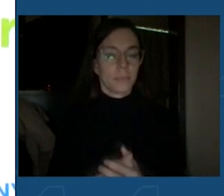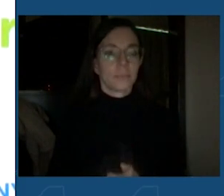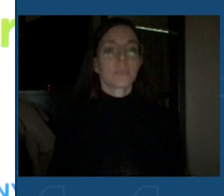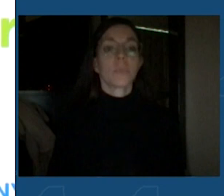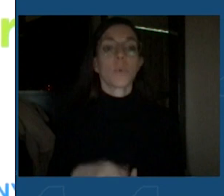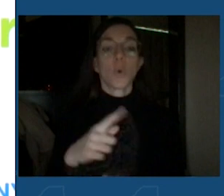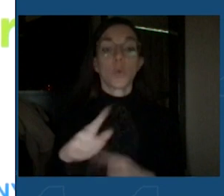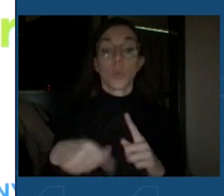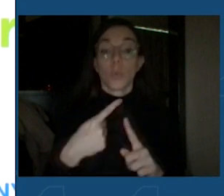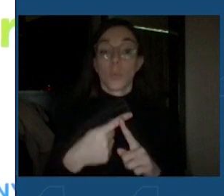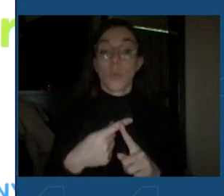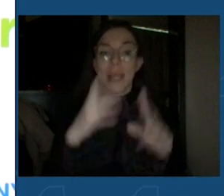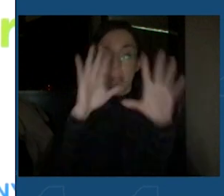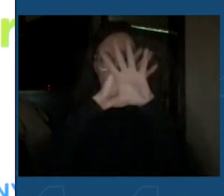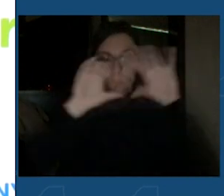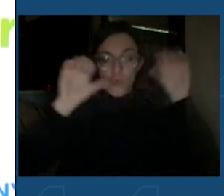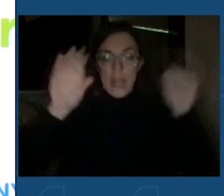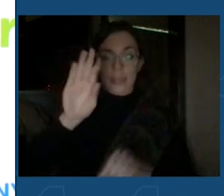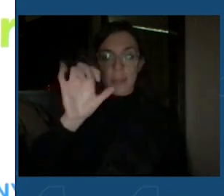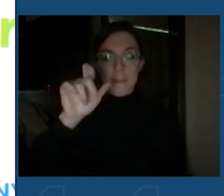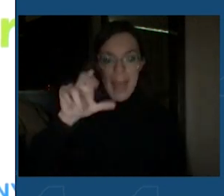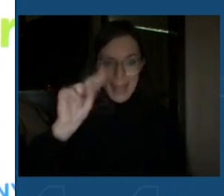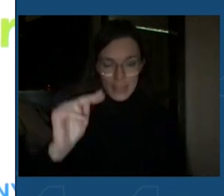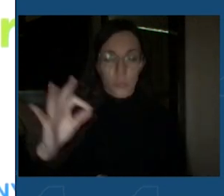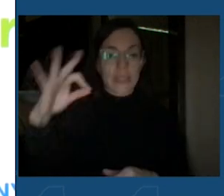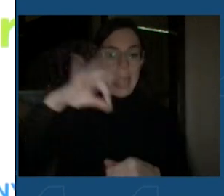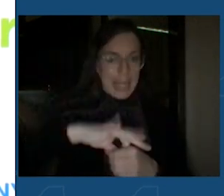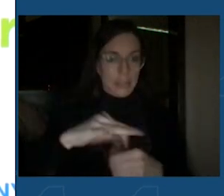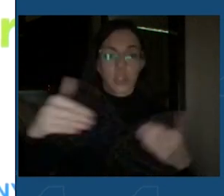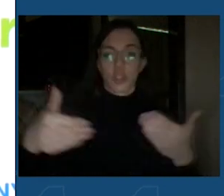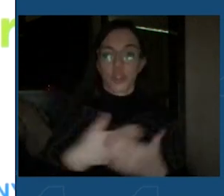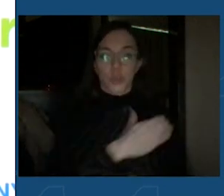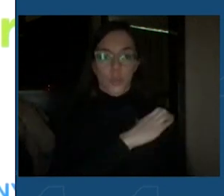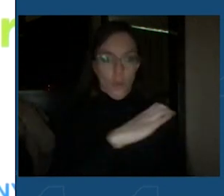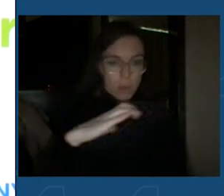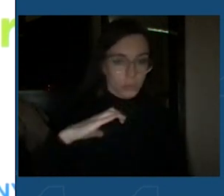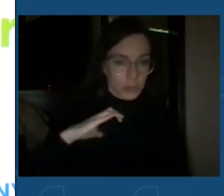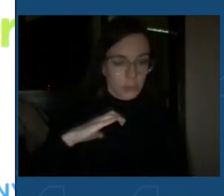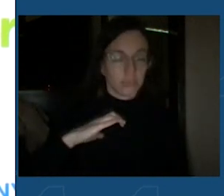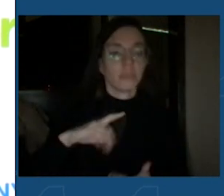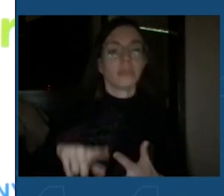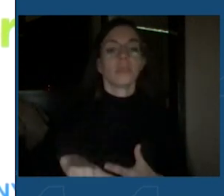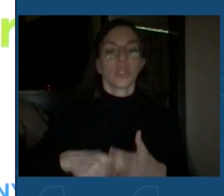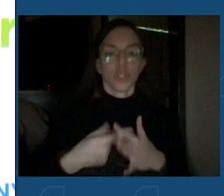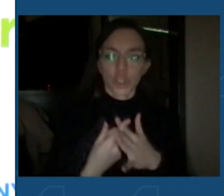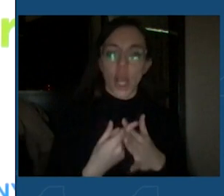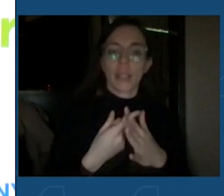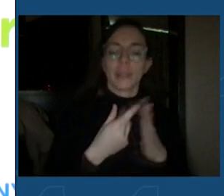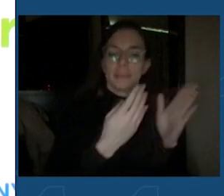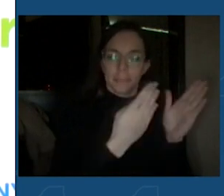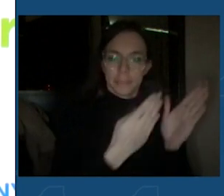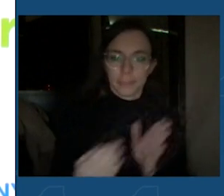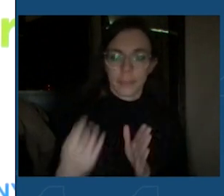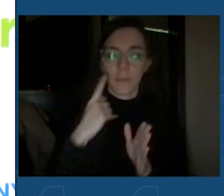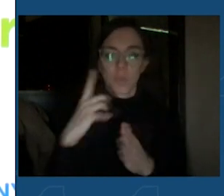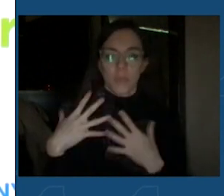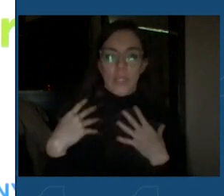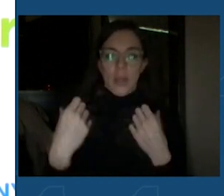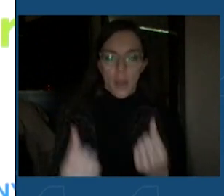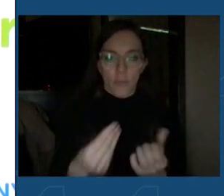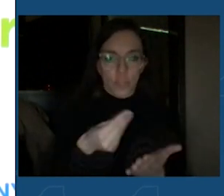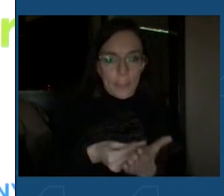President Biden was elected, we had a new Congress, and they started putting out this recovery money, and